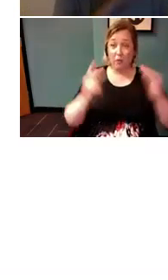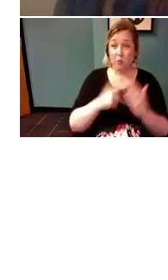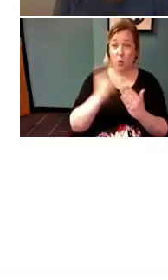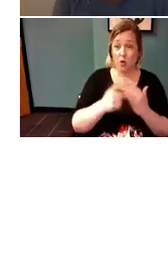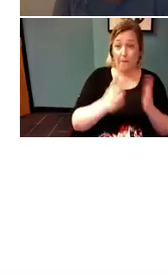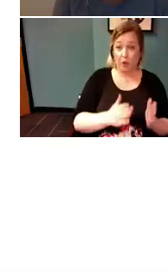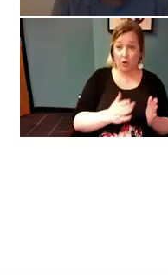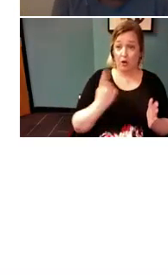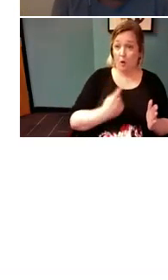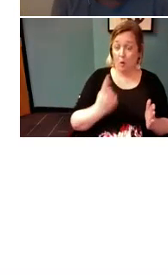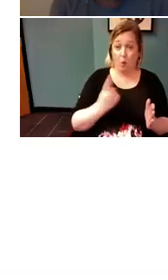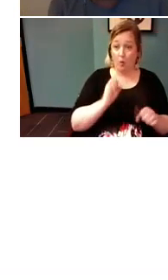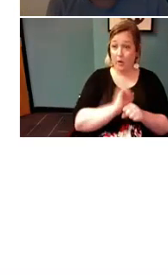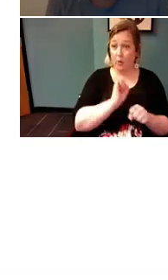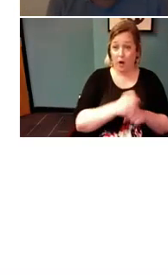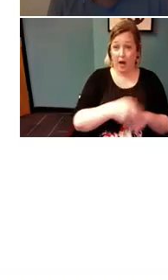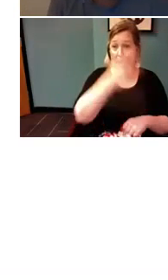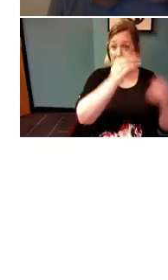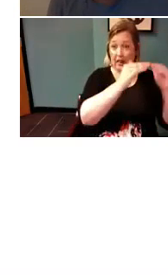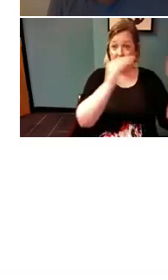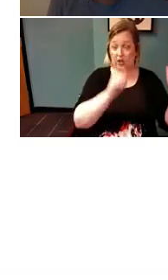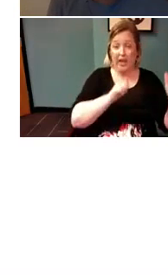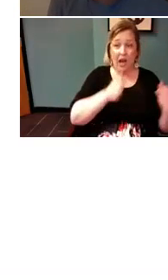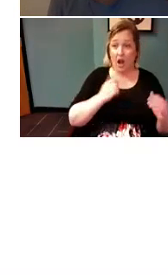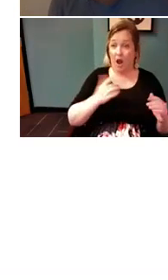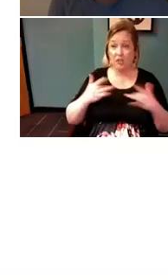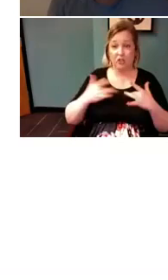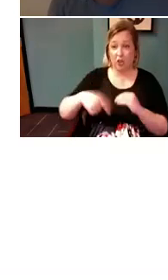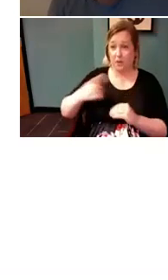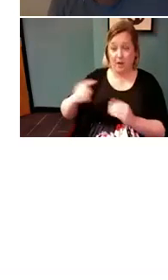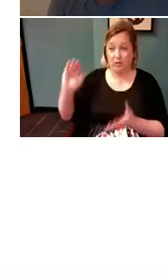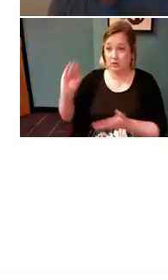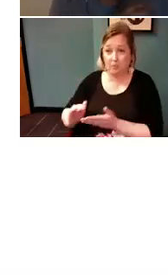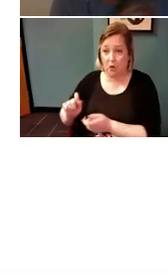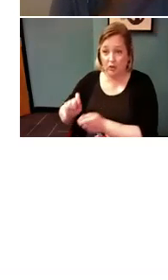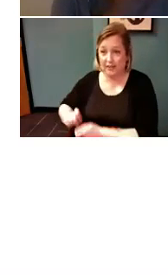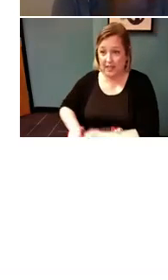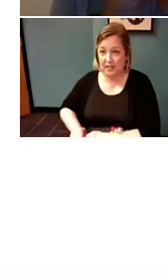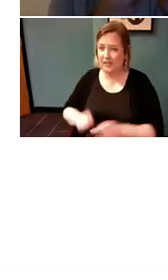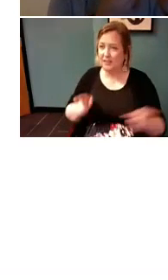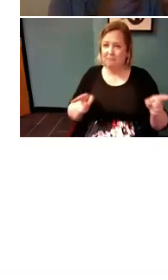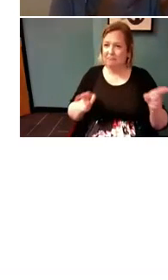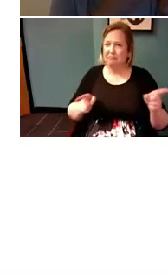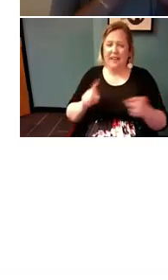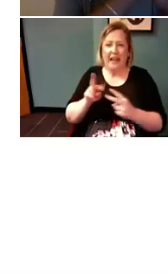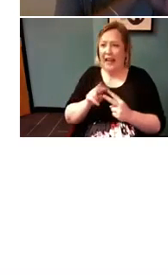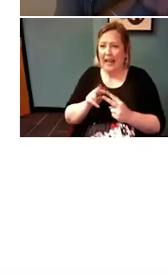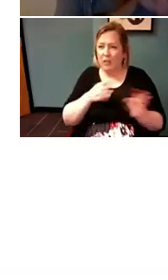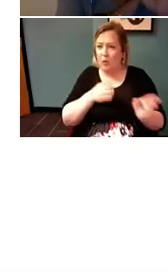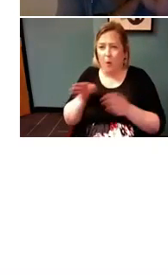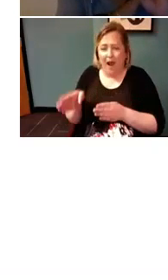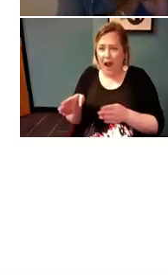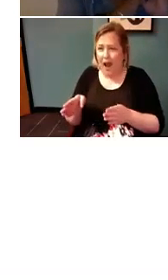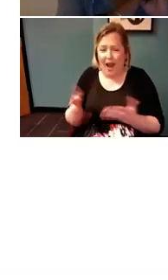and not bother about smaller details? Both of those things have merits in both of those cases. For example, I